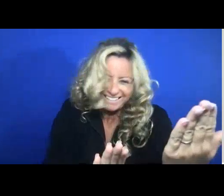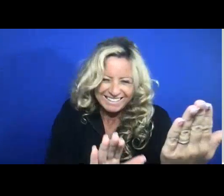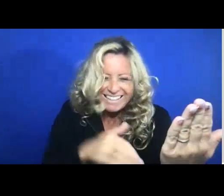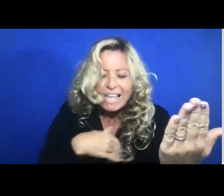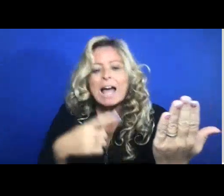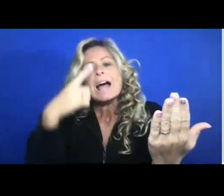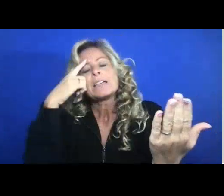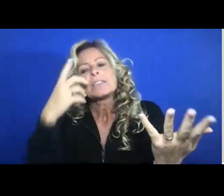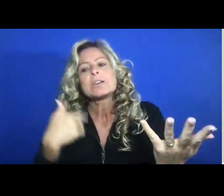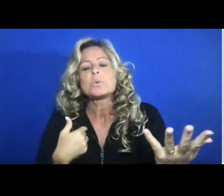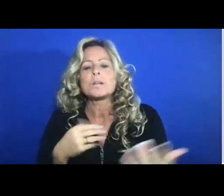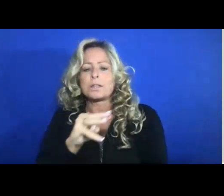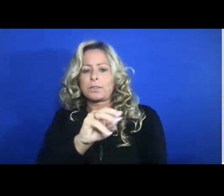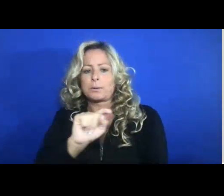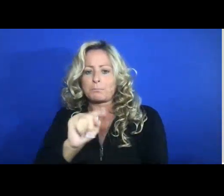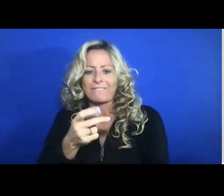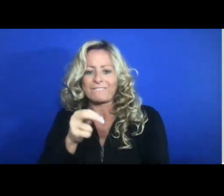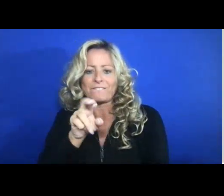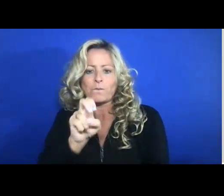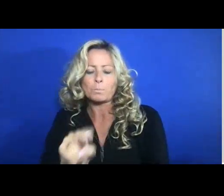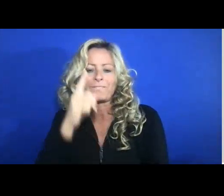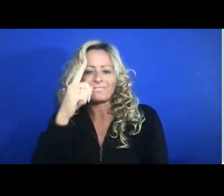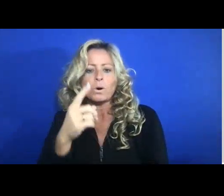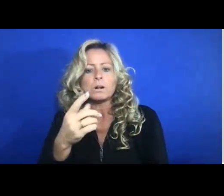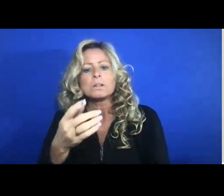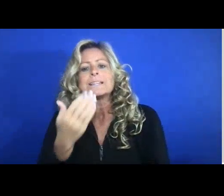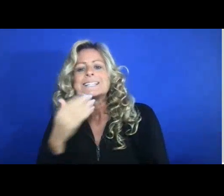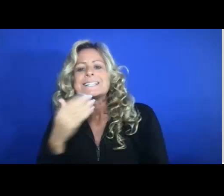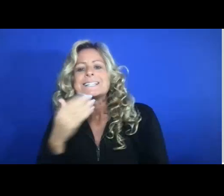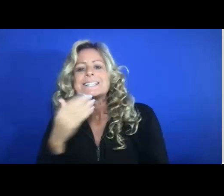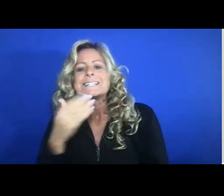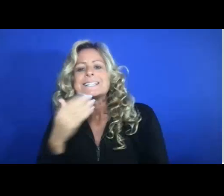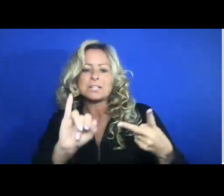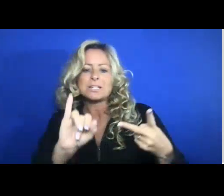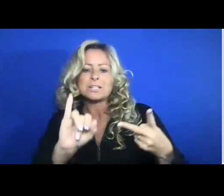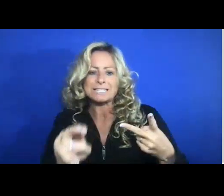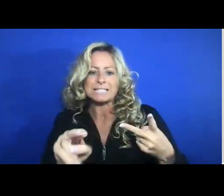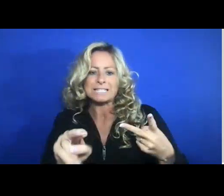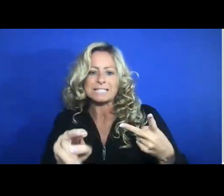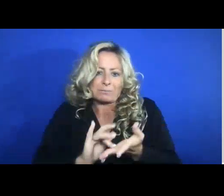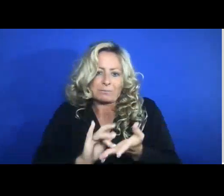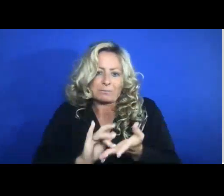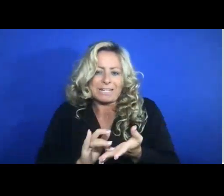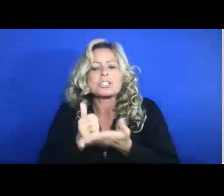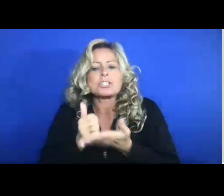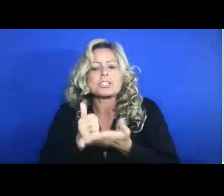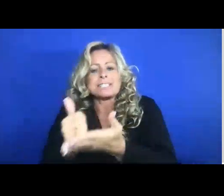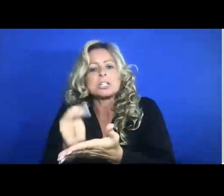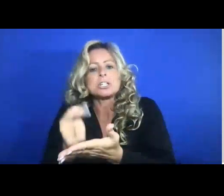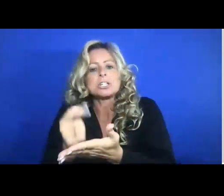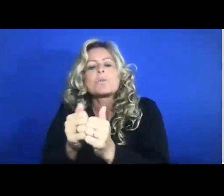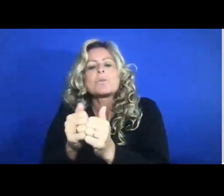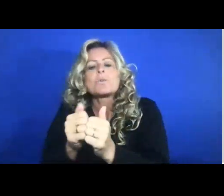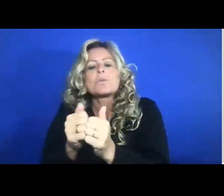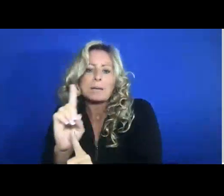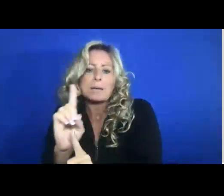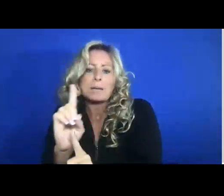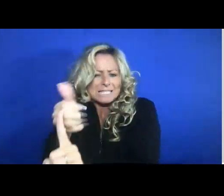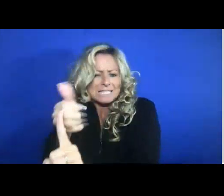think of metformin or insulin, right? This is a medication-assisted treatment for your diabetes, right? But